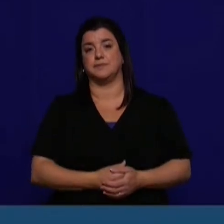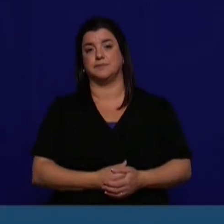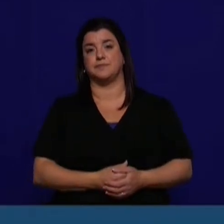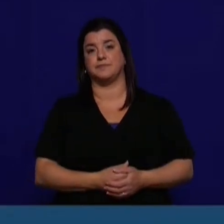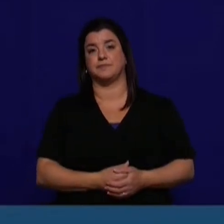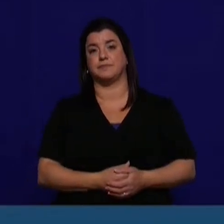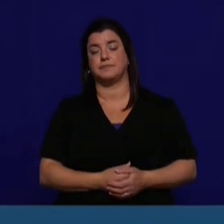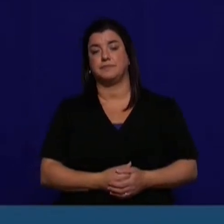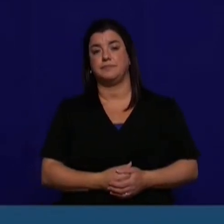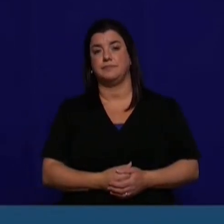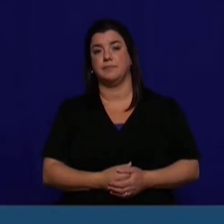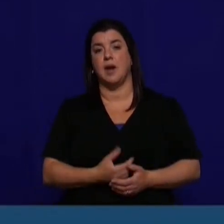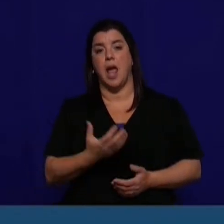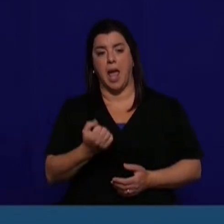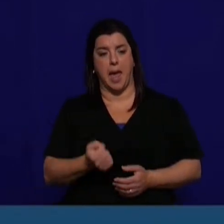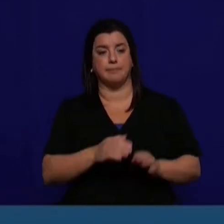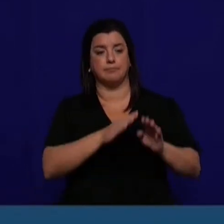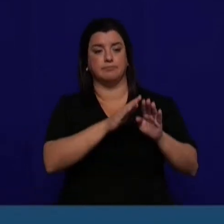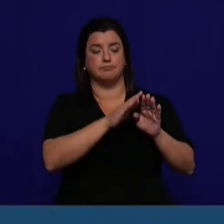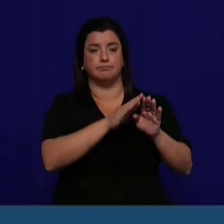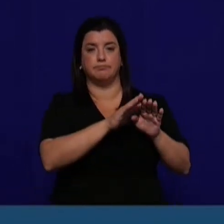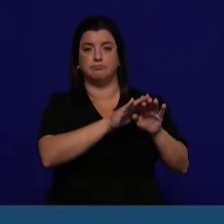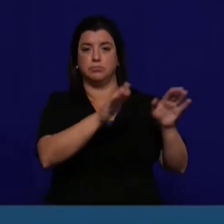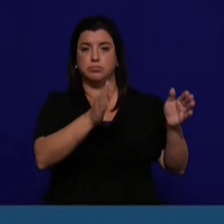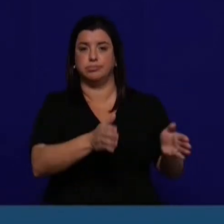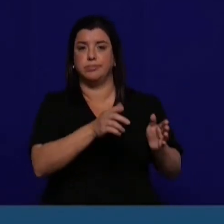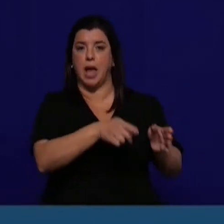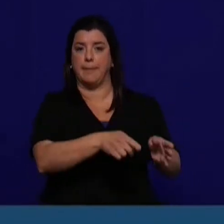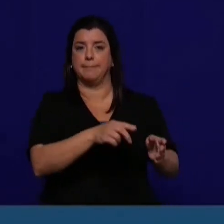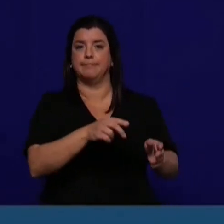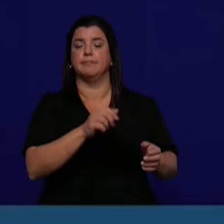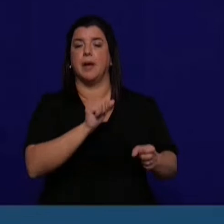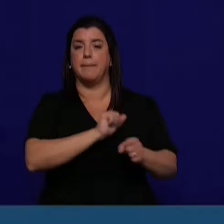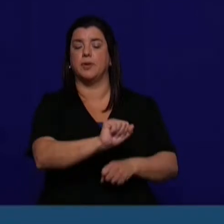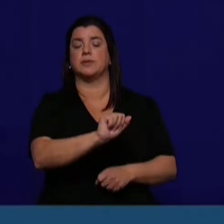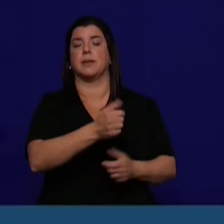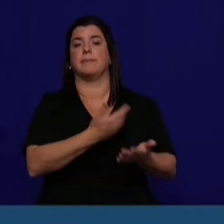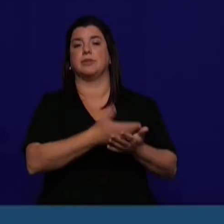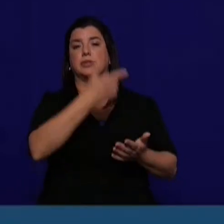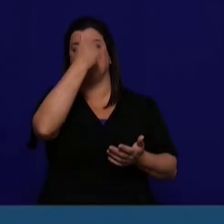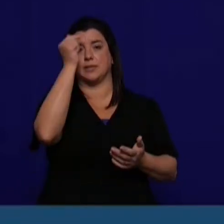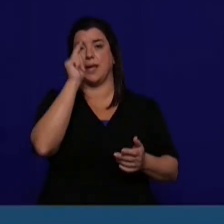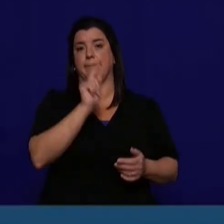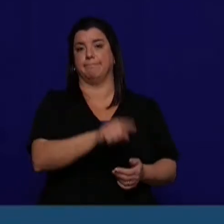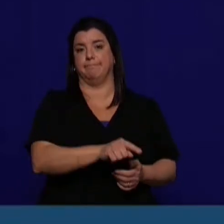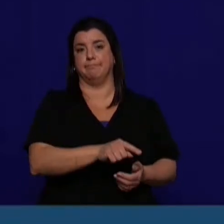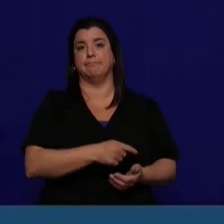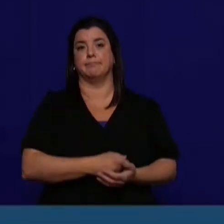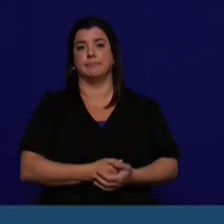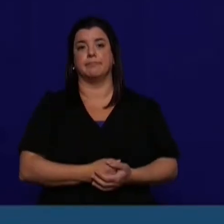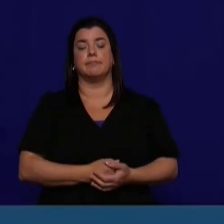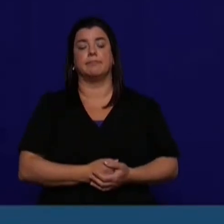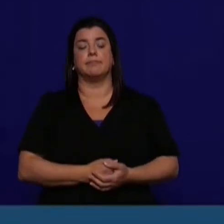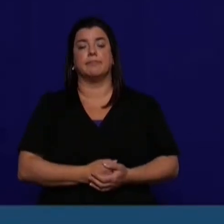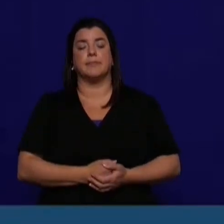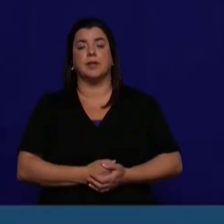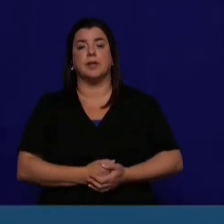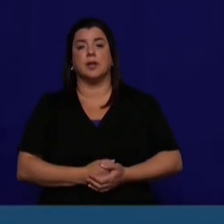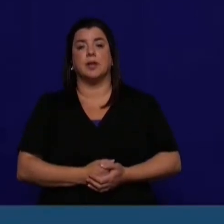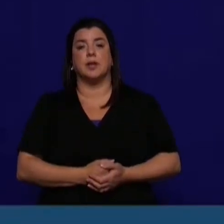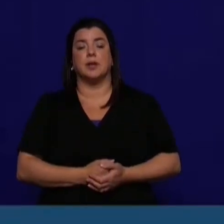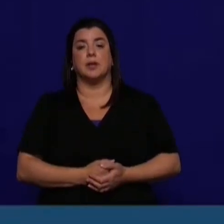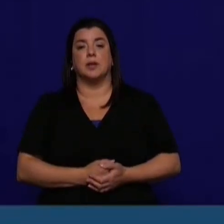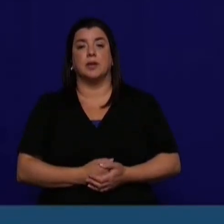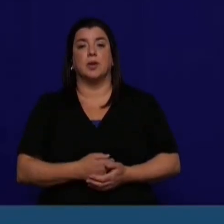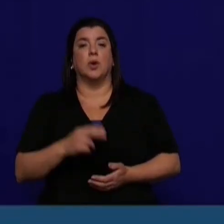għandna setup hemmhekk ukoll. U semmejta jeb ħafna inti wkoll l-appell anka minnaħa